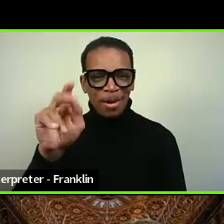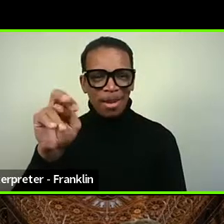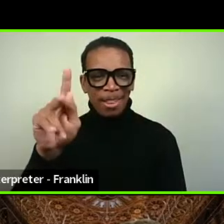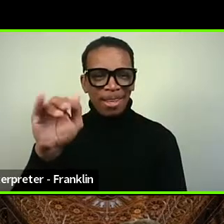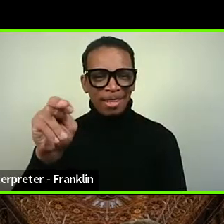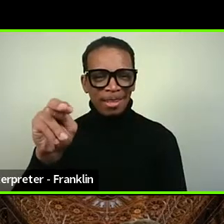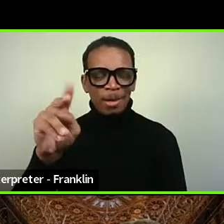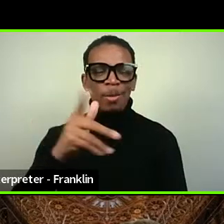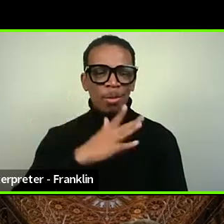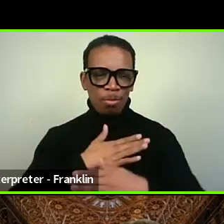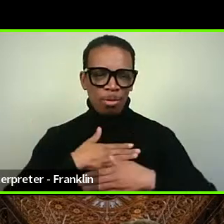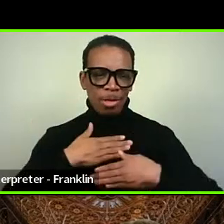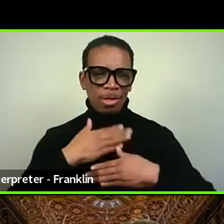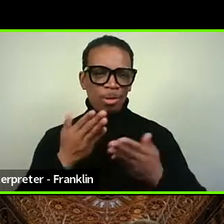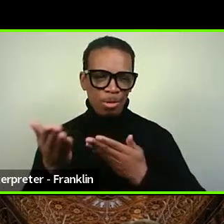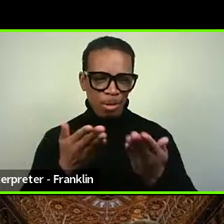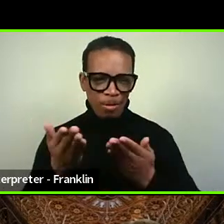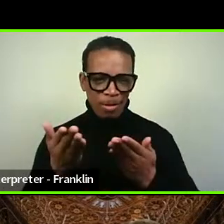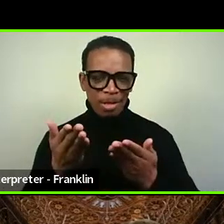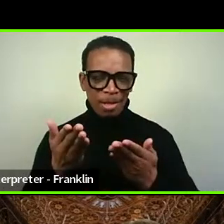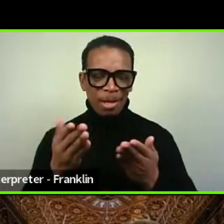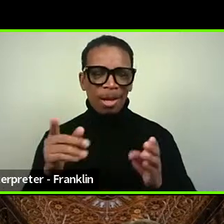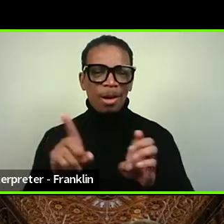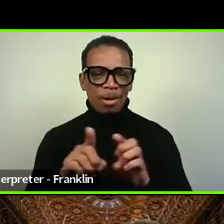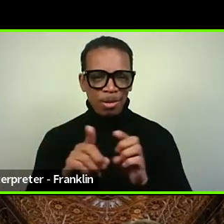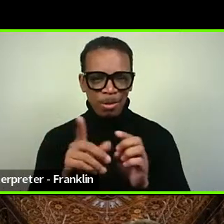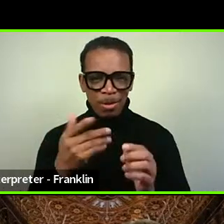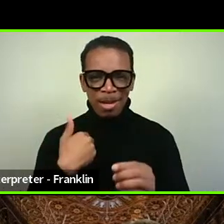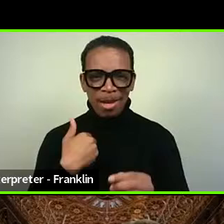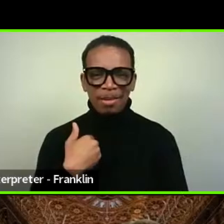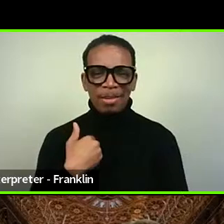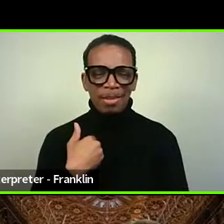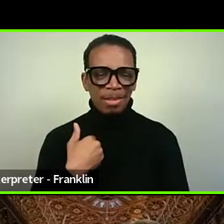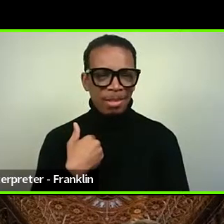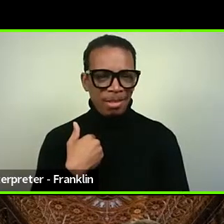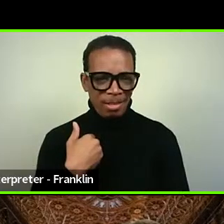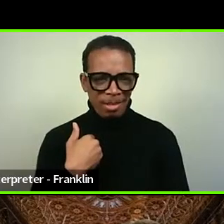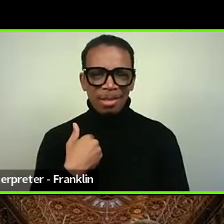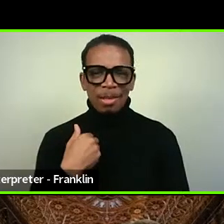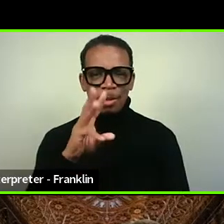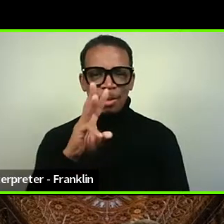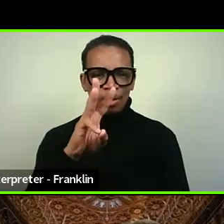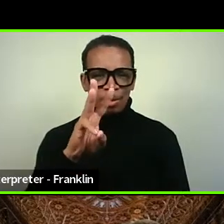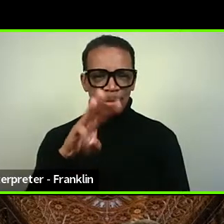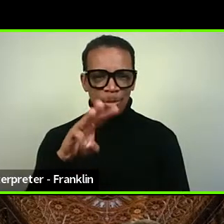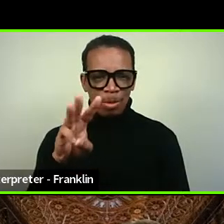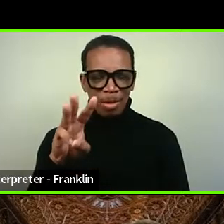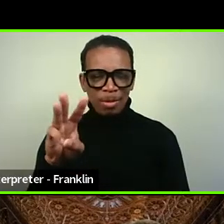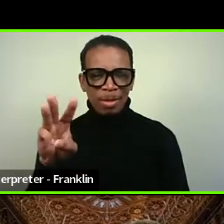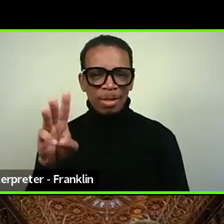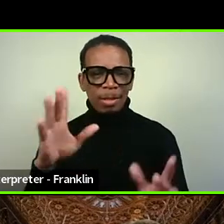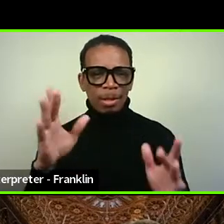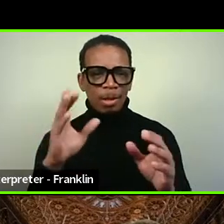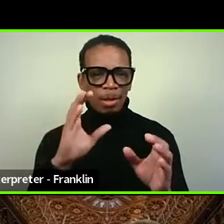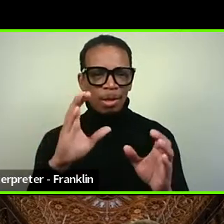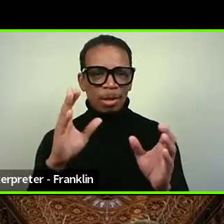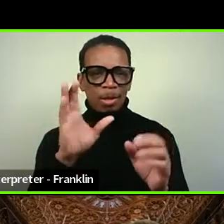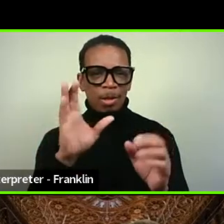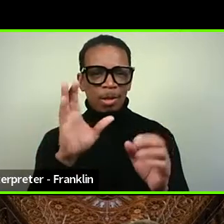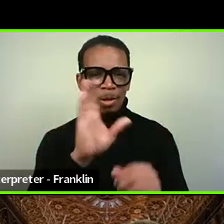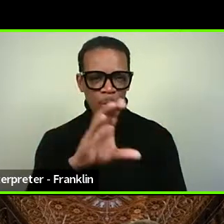your service. And we also have this webinar in closed captioning as